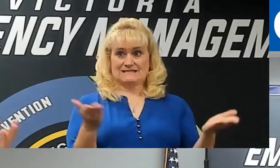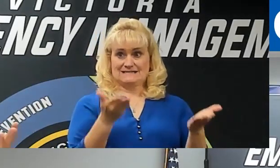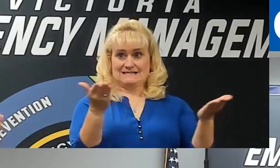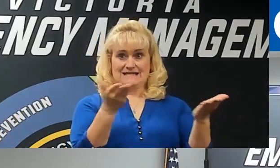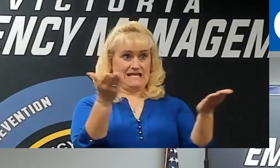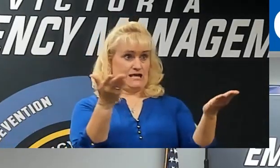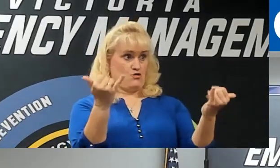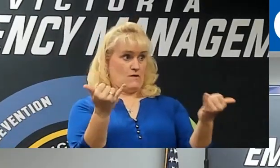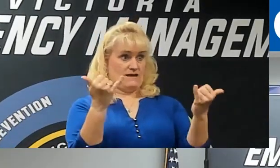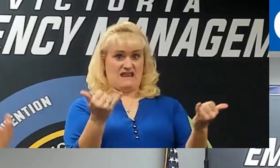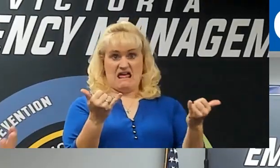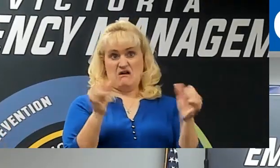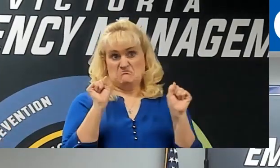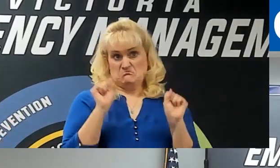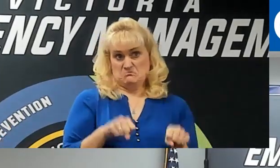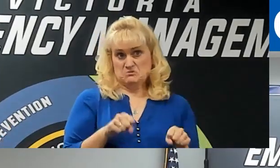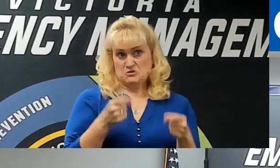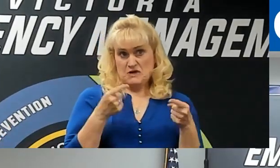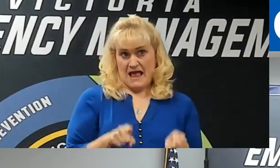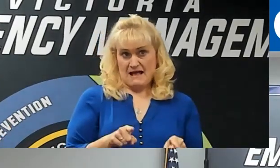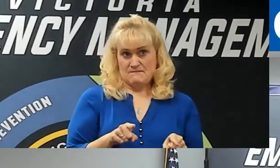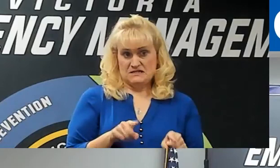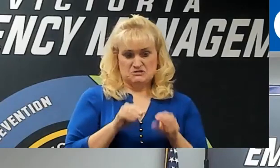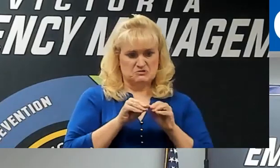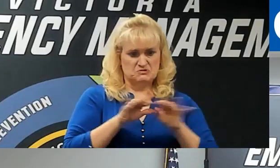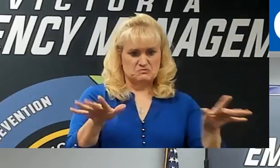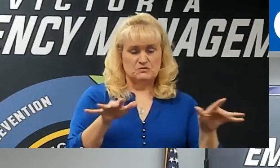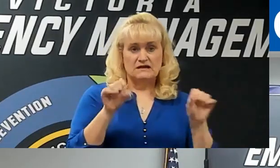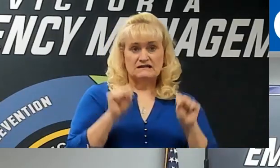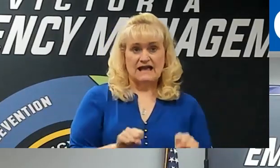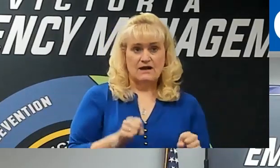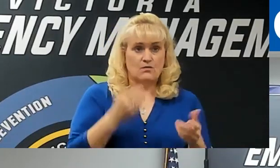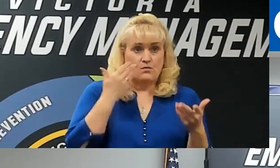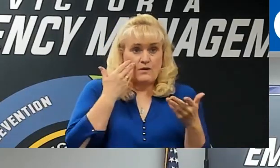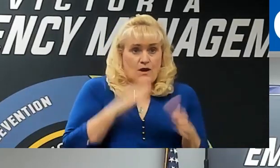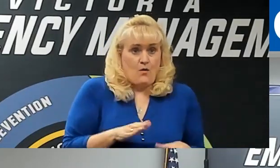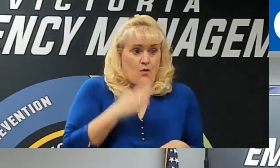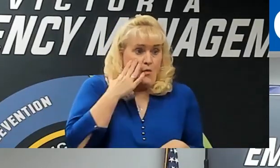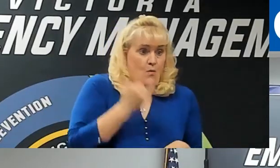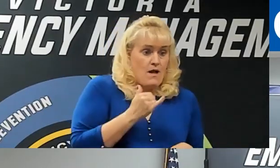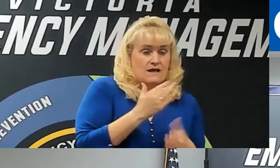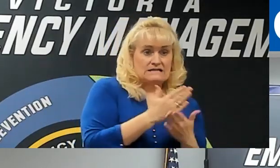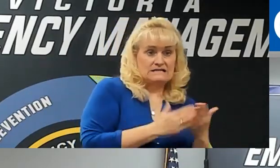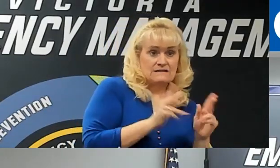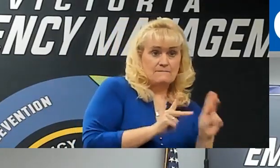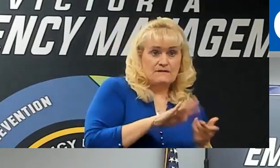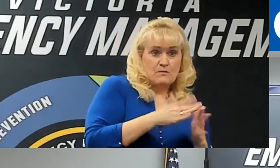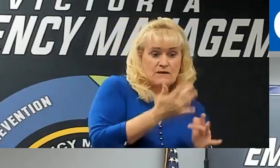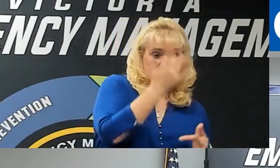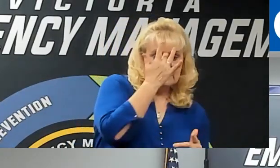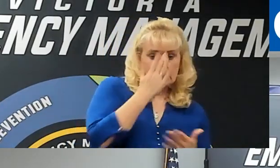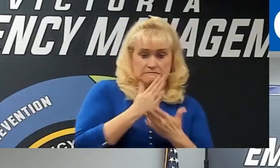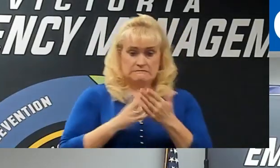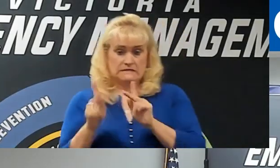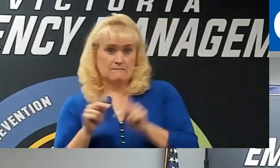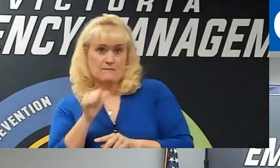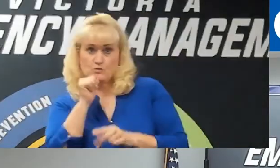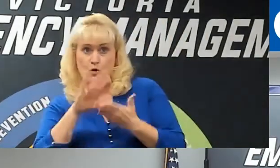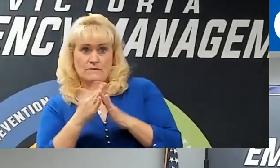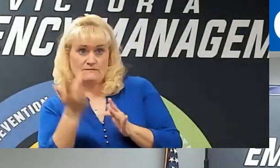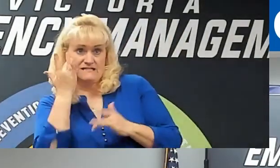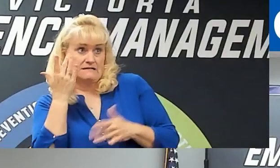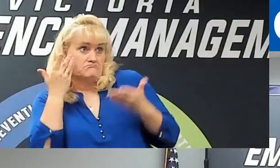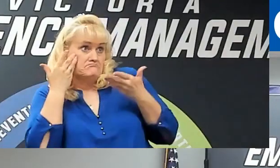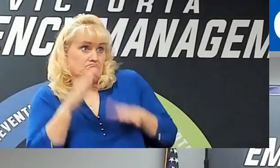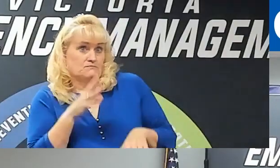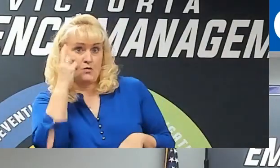2 or 3 people. It may spread to everybody in the room. We don't know exactly why some people get it and some people don't. But we do know that it's spread by droplet